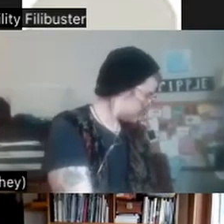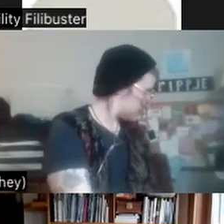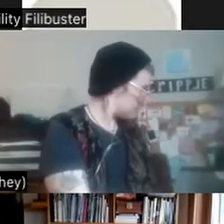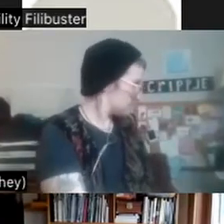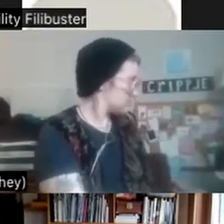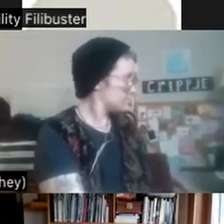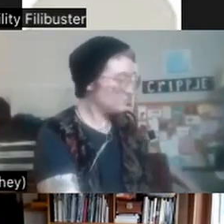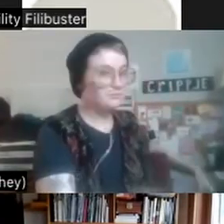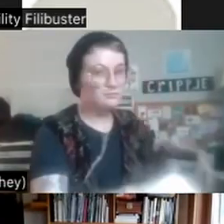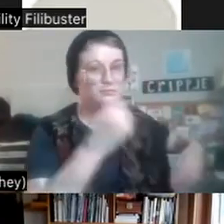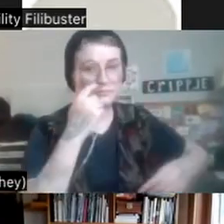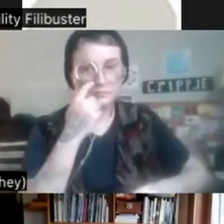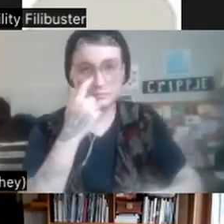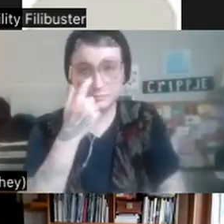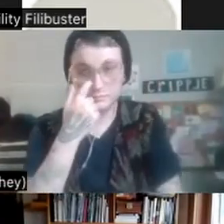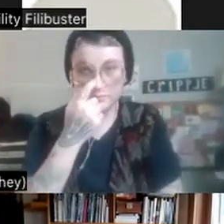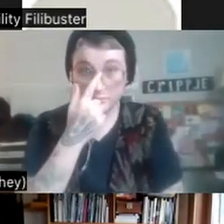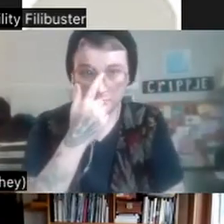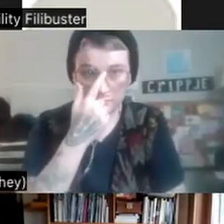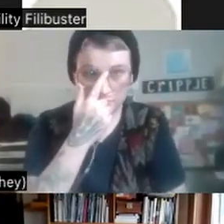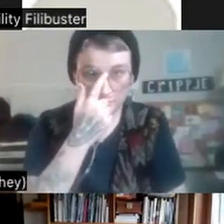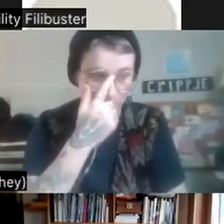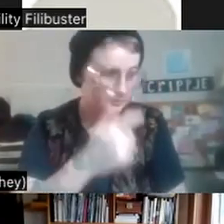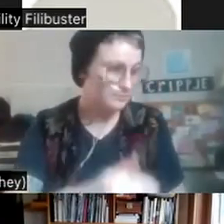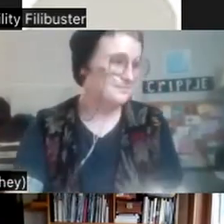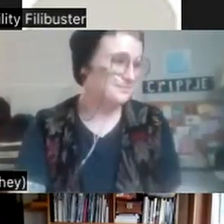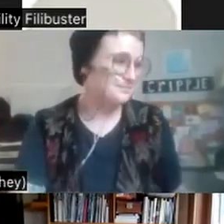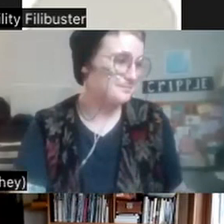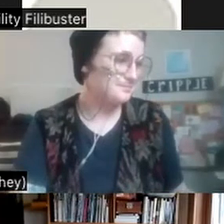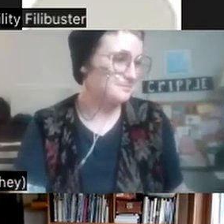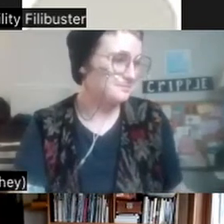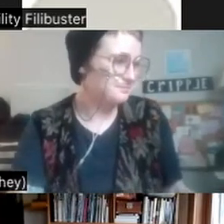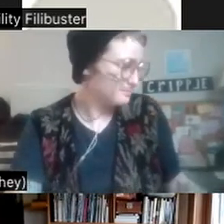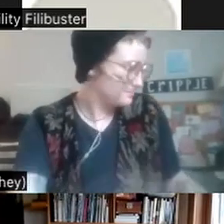ableism. And here she comes.